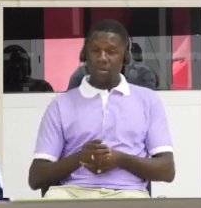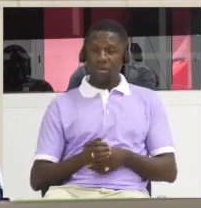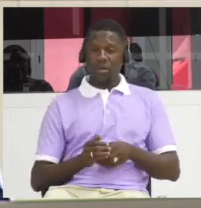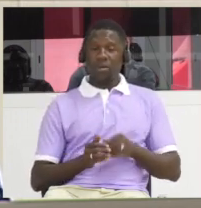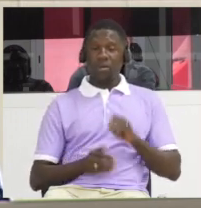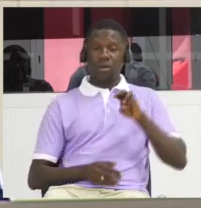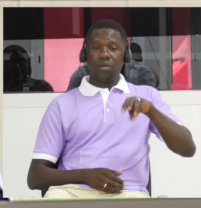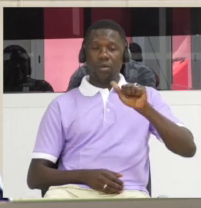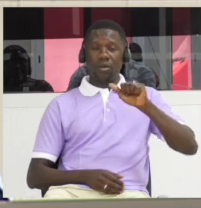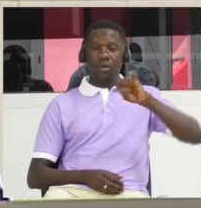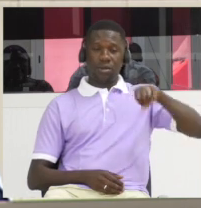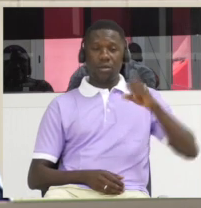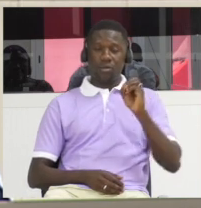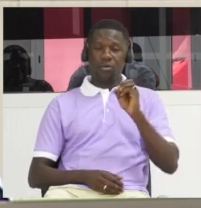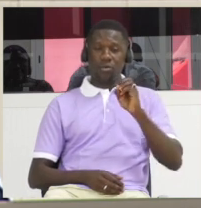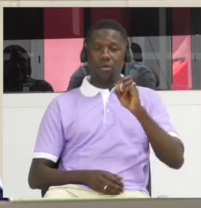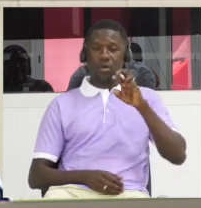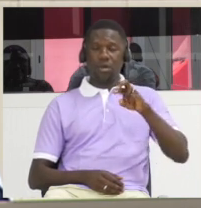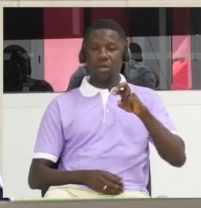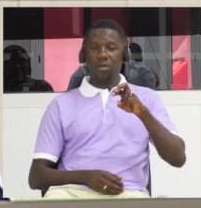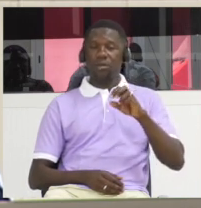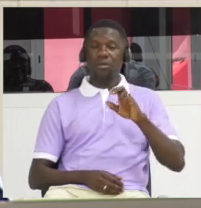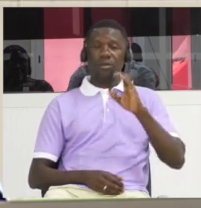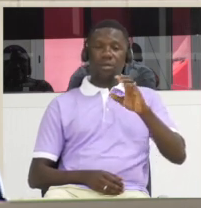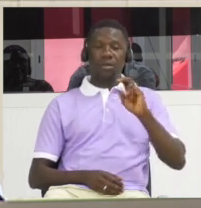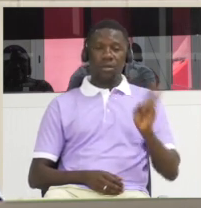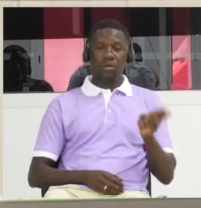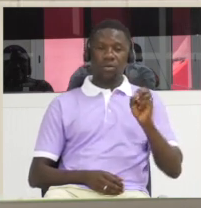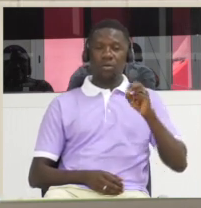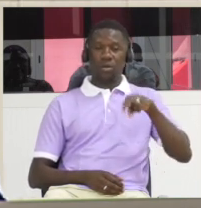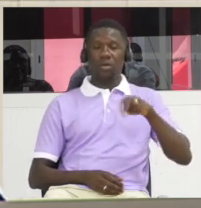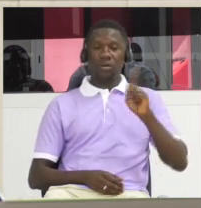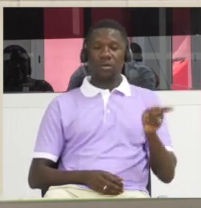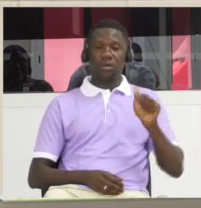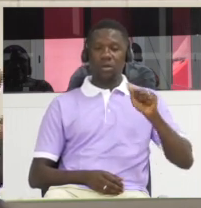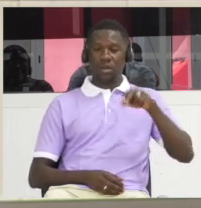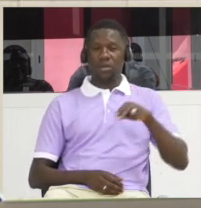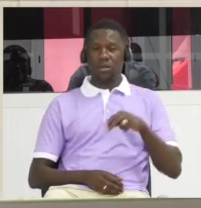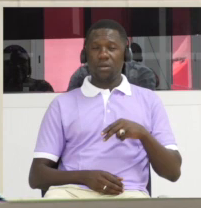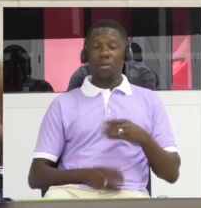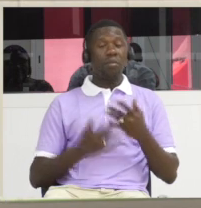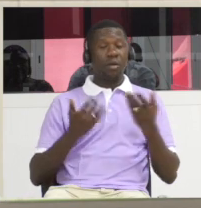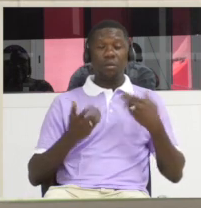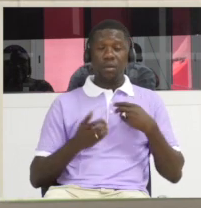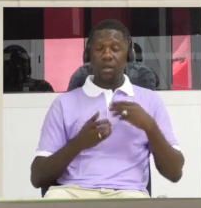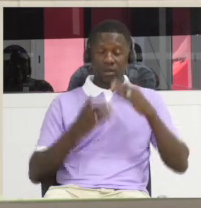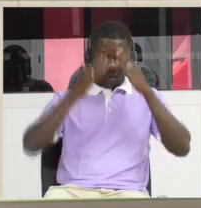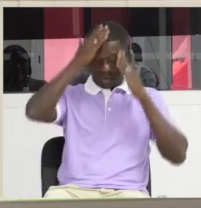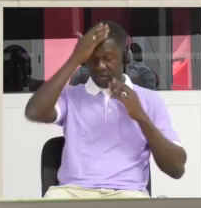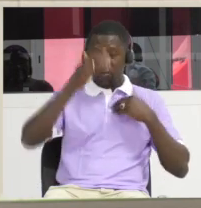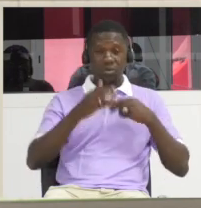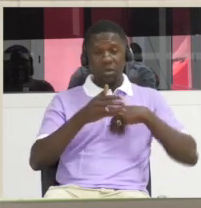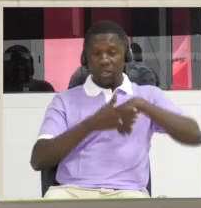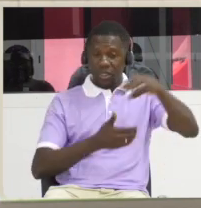Major Chongan, or Colonel Chongan. You know, so there were a lot of officers coming in and out.